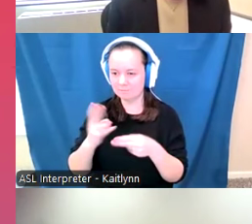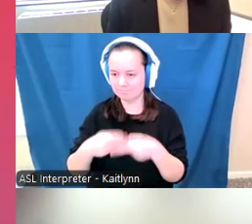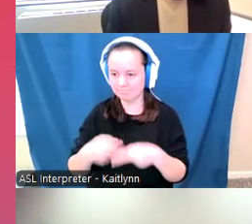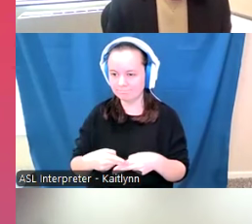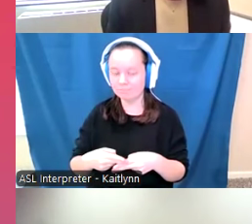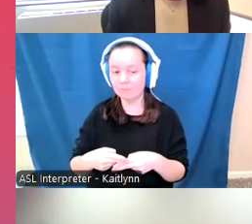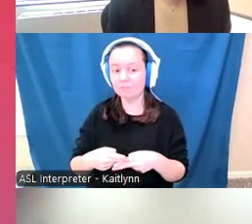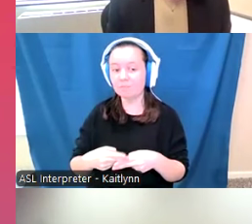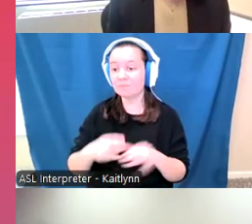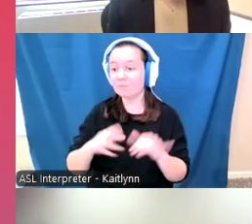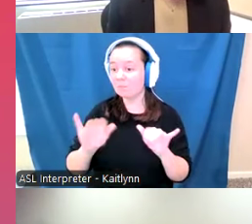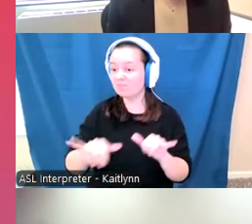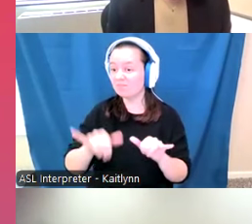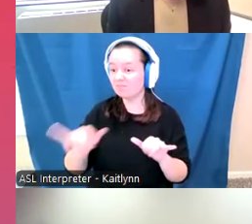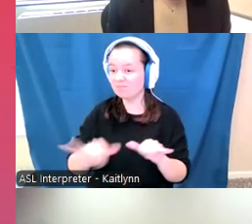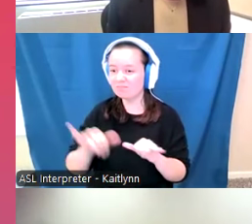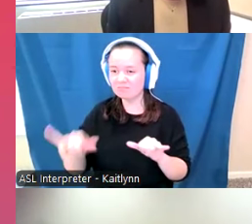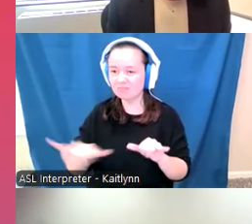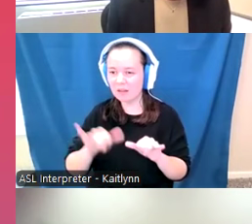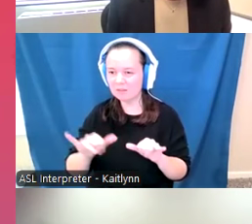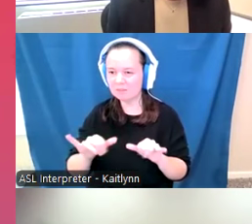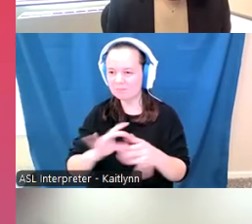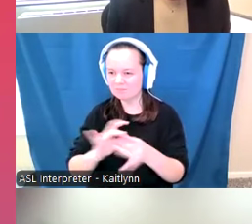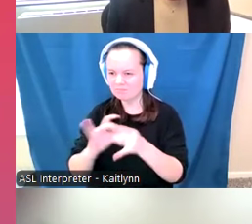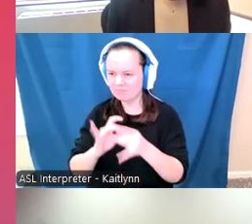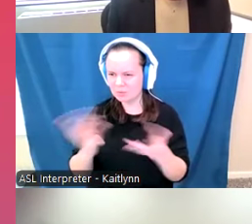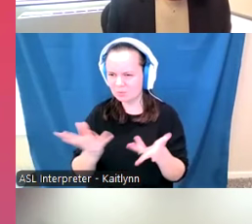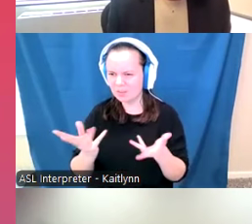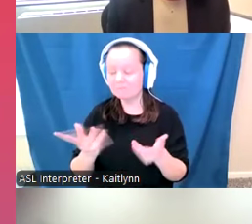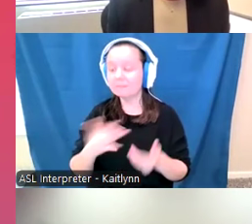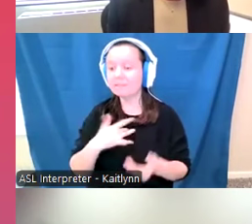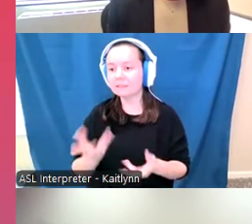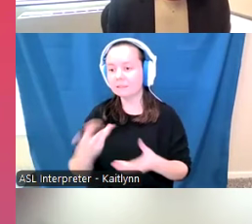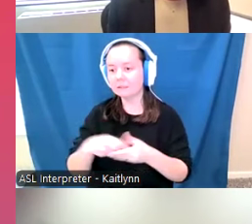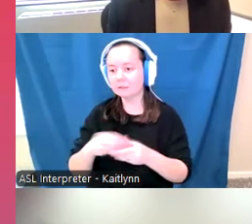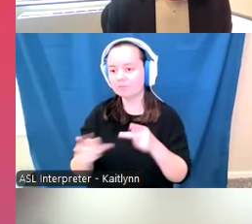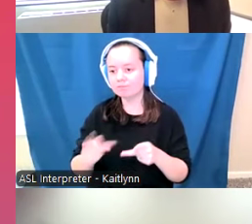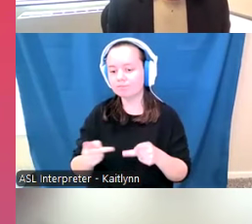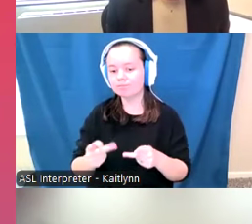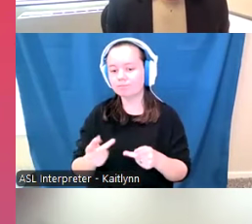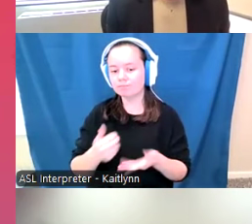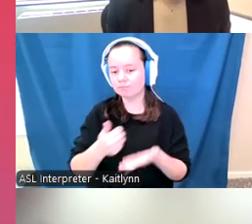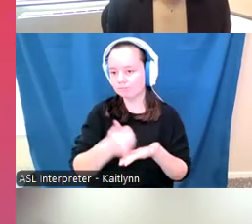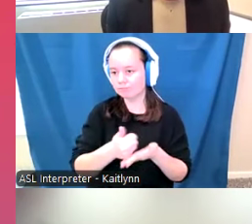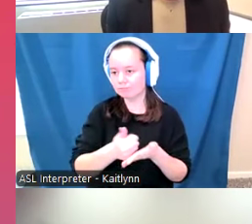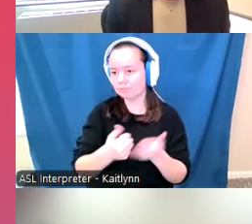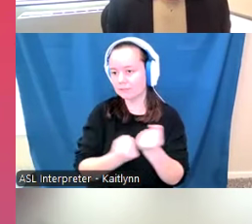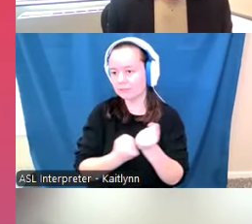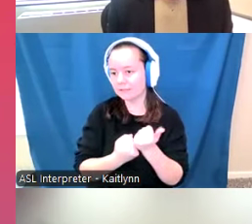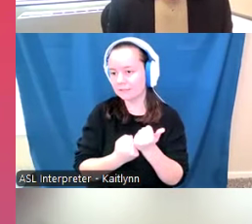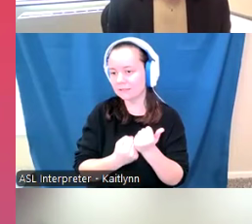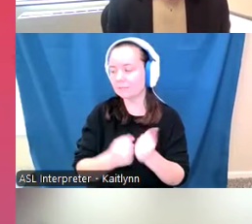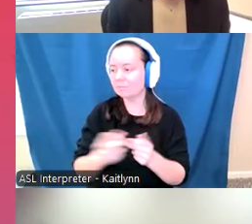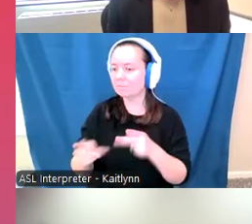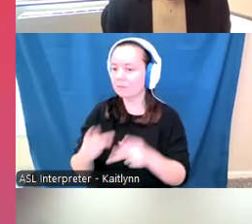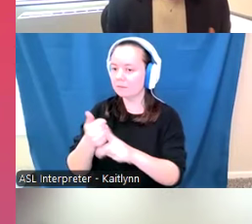in common, however, is that they generally include individuals who assist older adults and individuals with disabilities